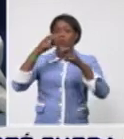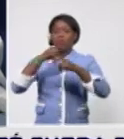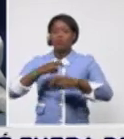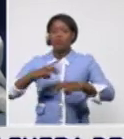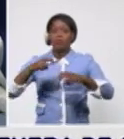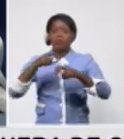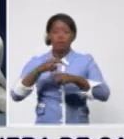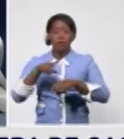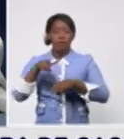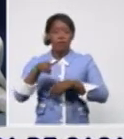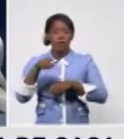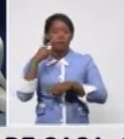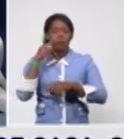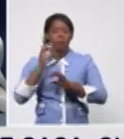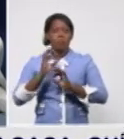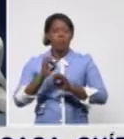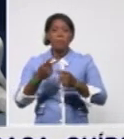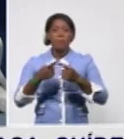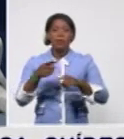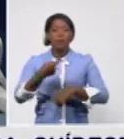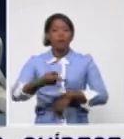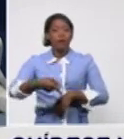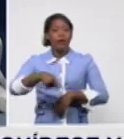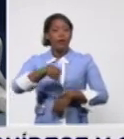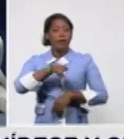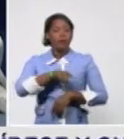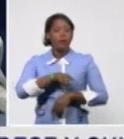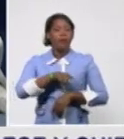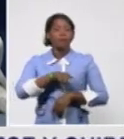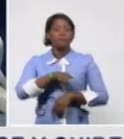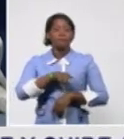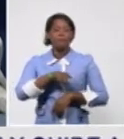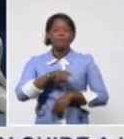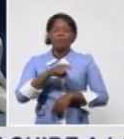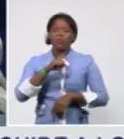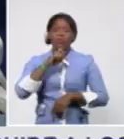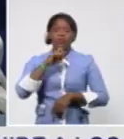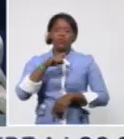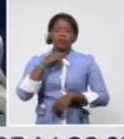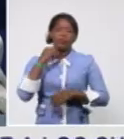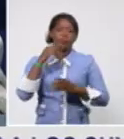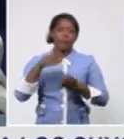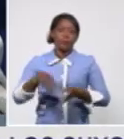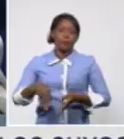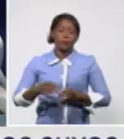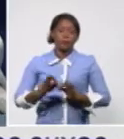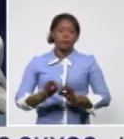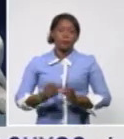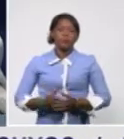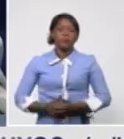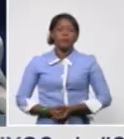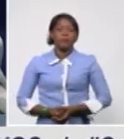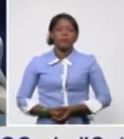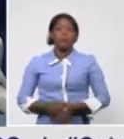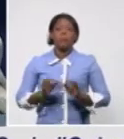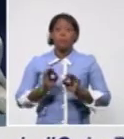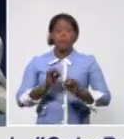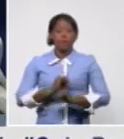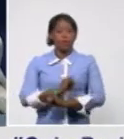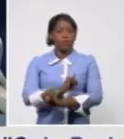However, yesterday he could not be revived and sadly died. We offer